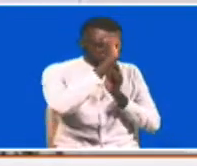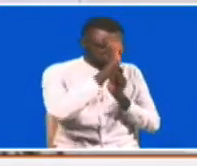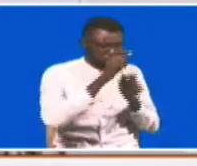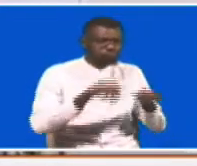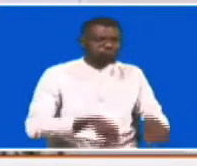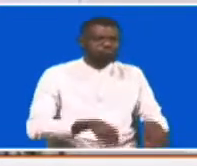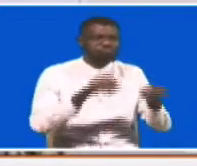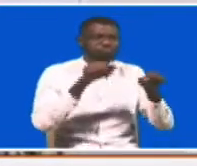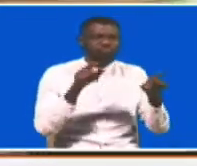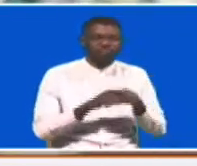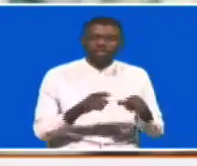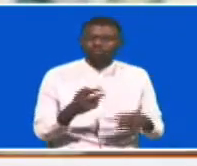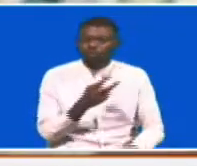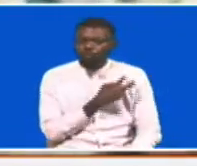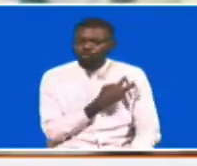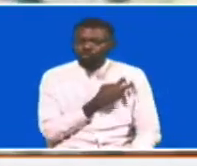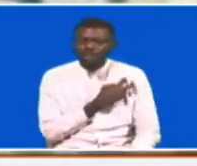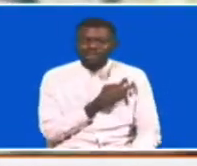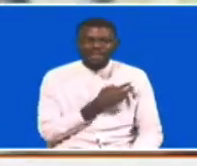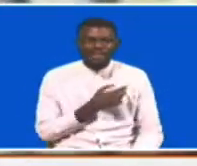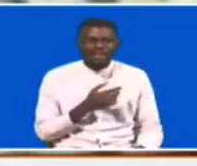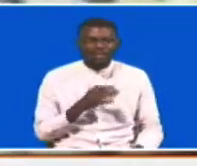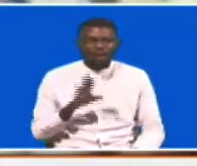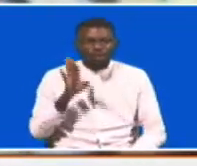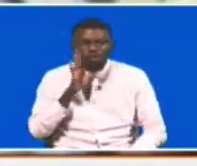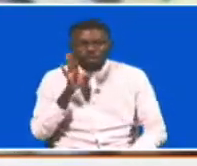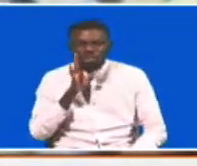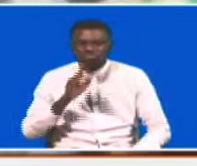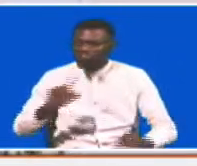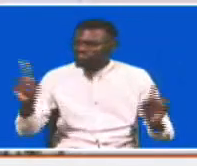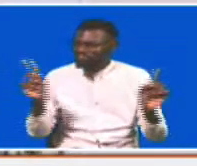bosses. Consult. Musisengenye hawa.